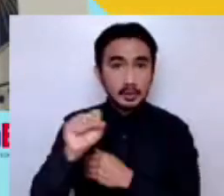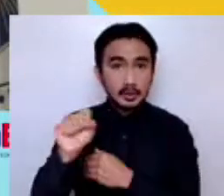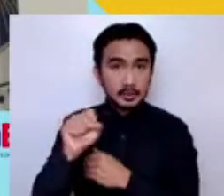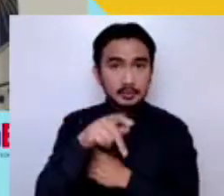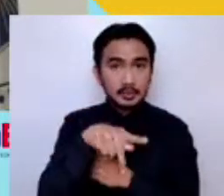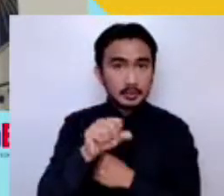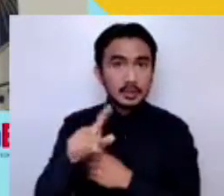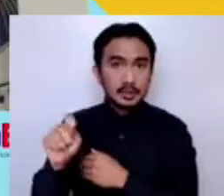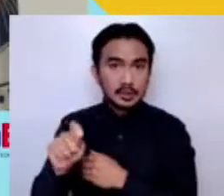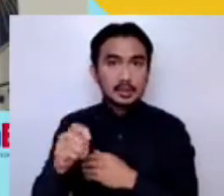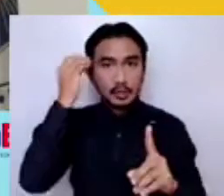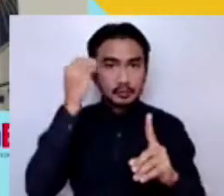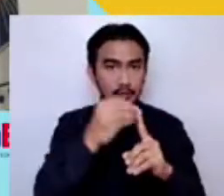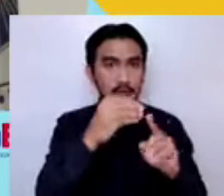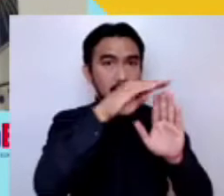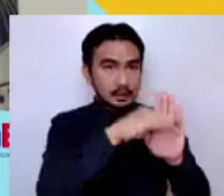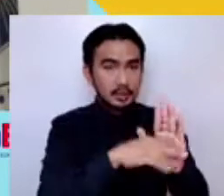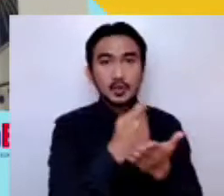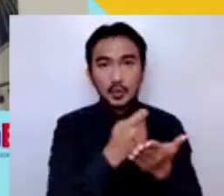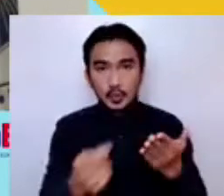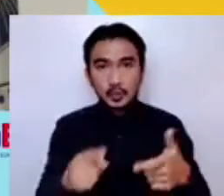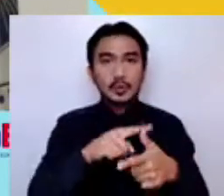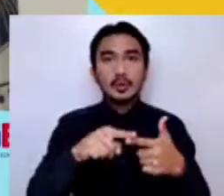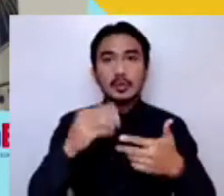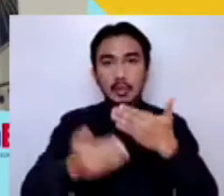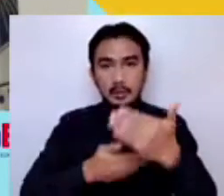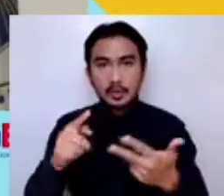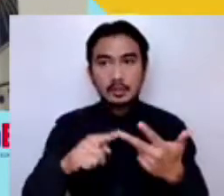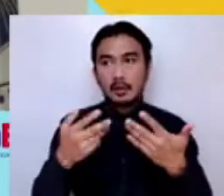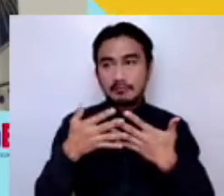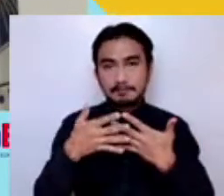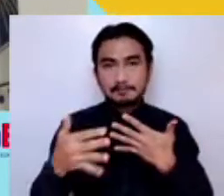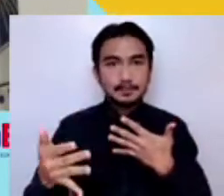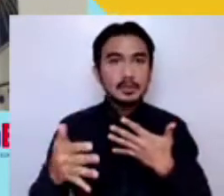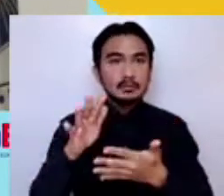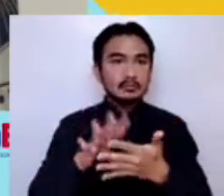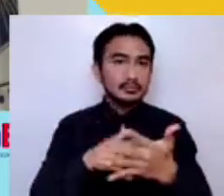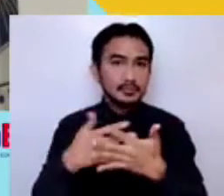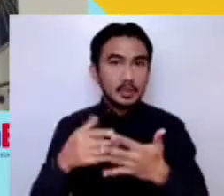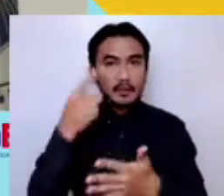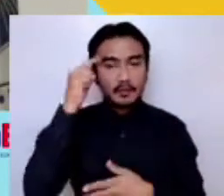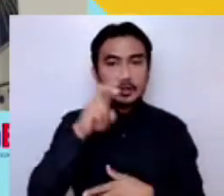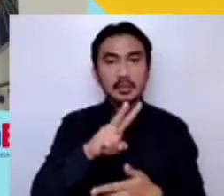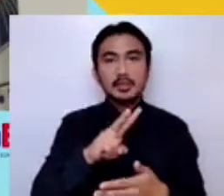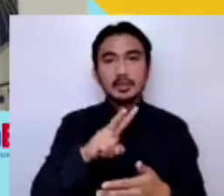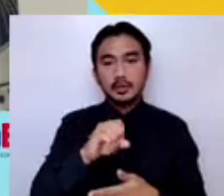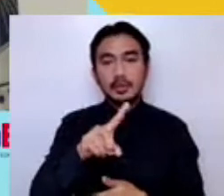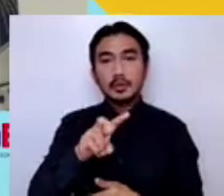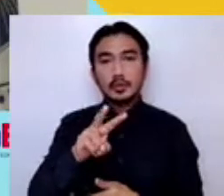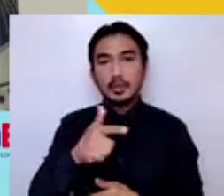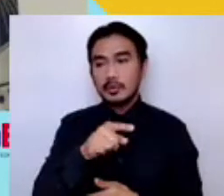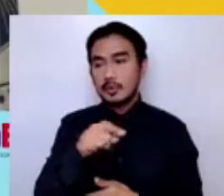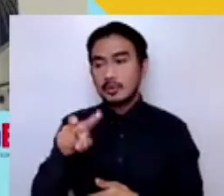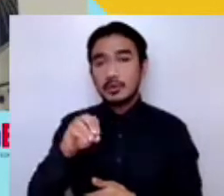indicators, the tools, the processes, and the timelines for school year 2021-2022. The